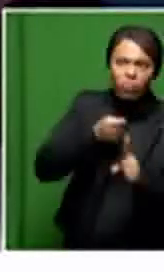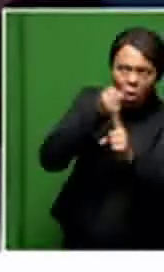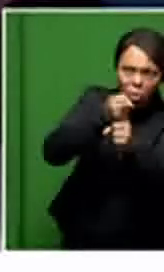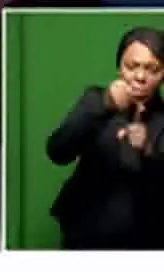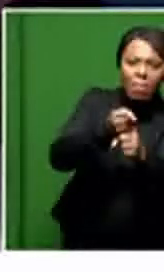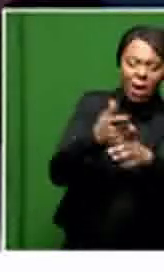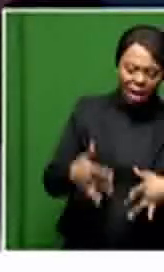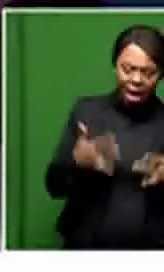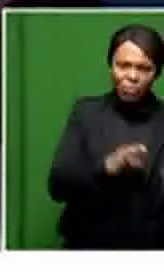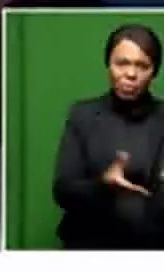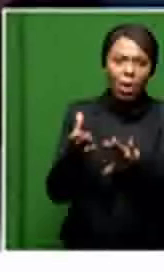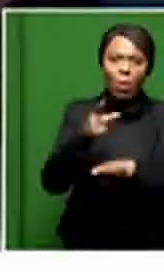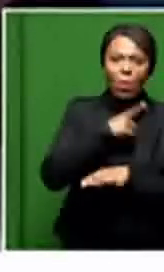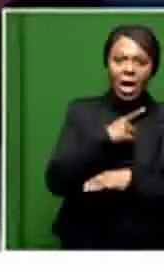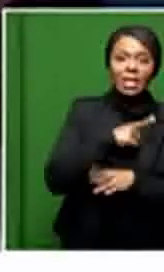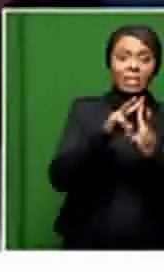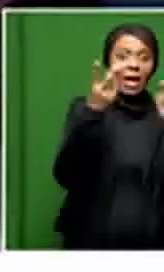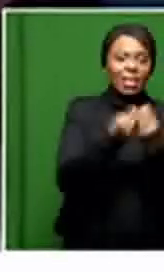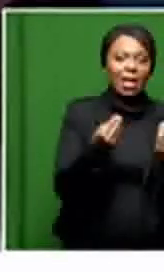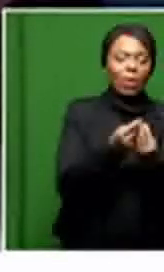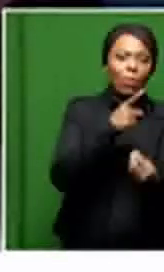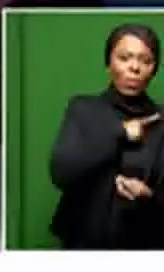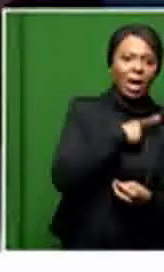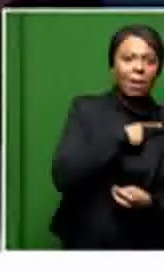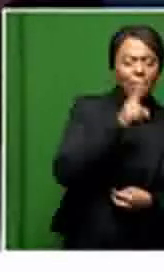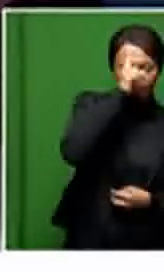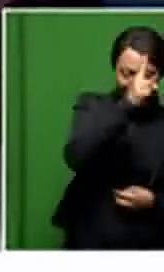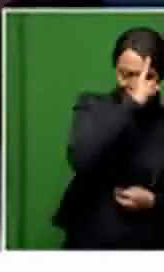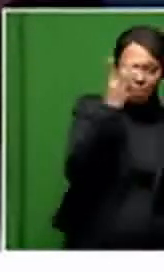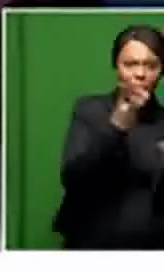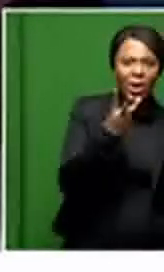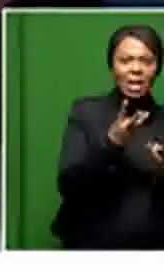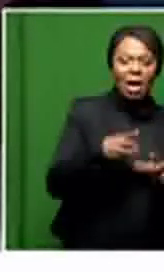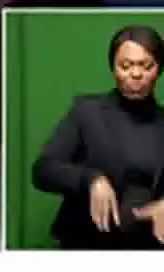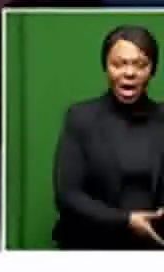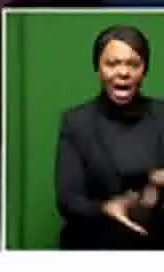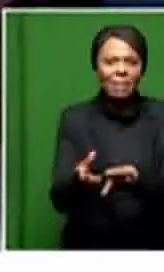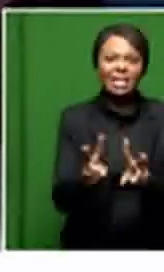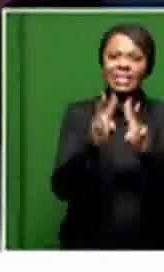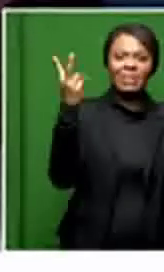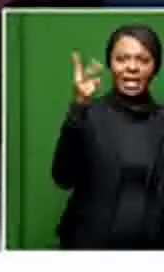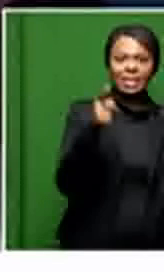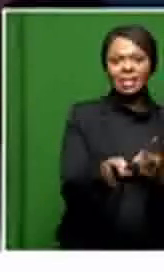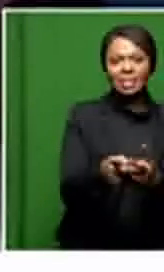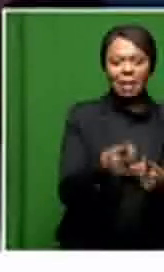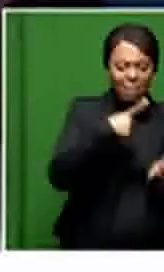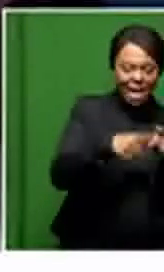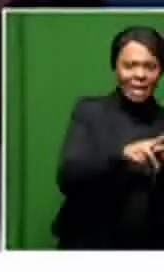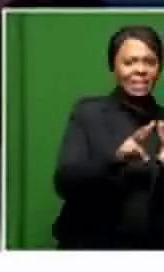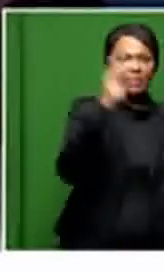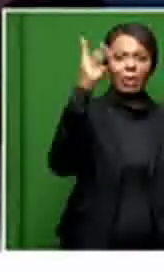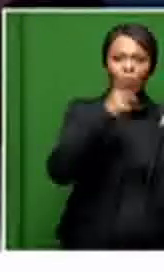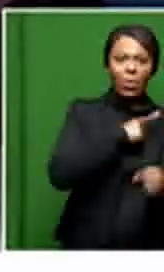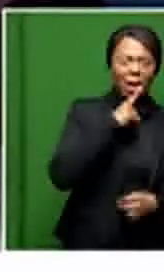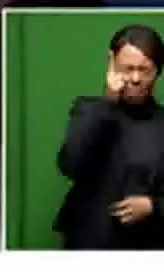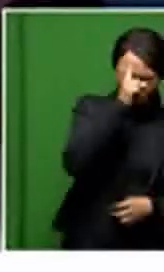play rugby differently because of nutrition, because of apartheid. They play rugby, running rugby, because a black lock